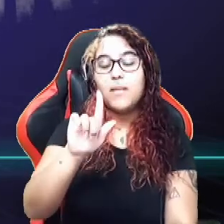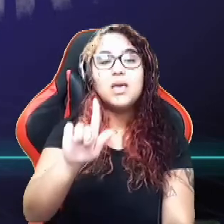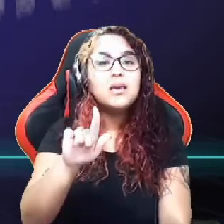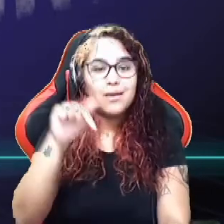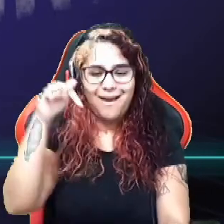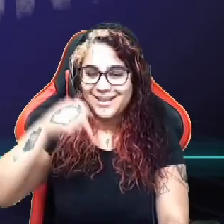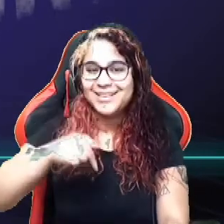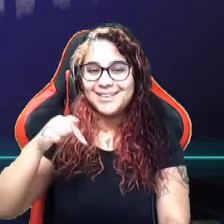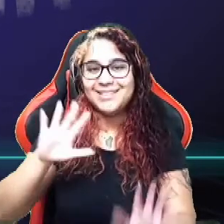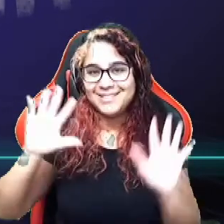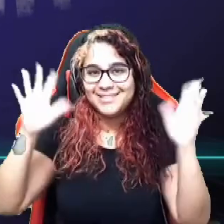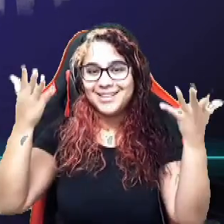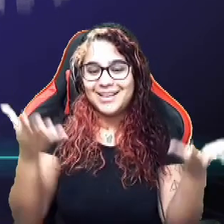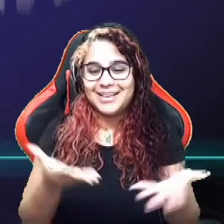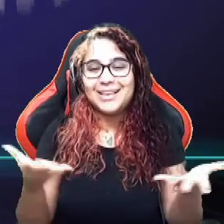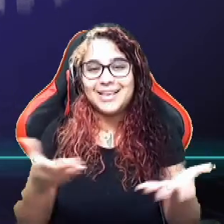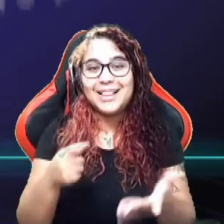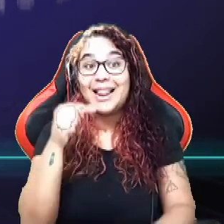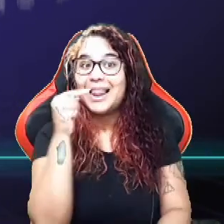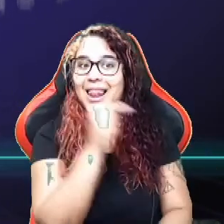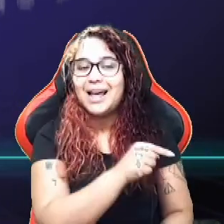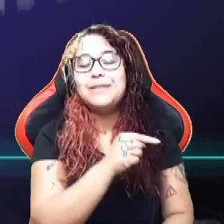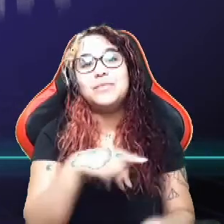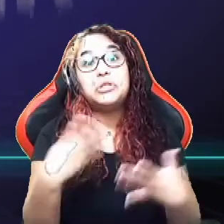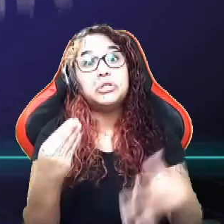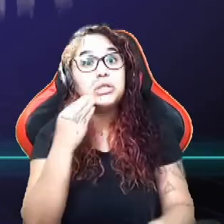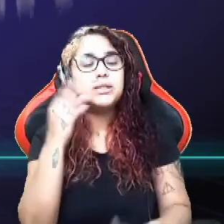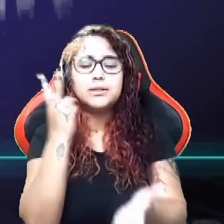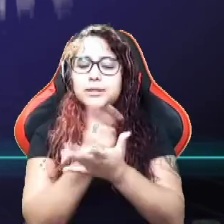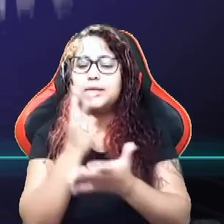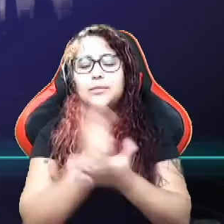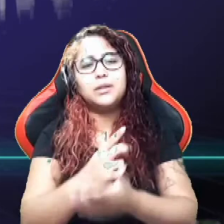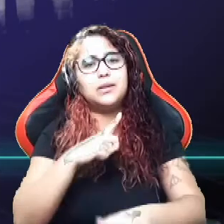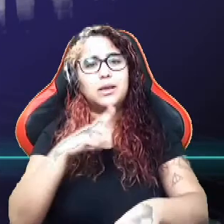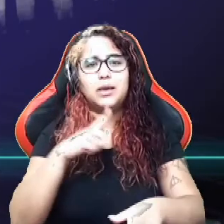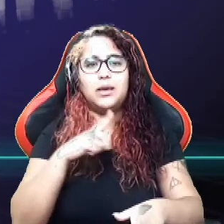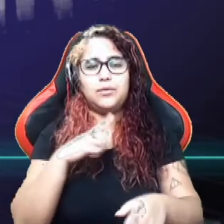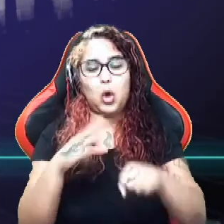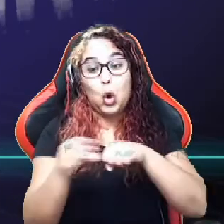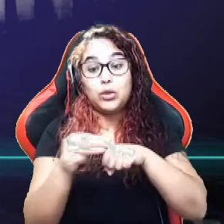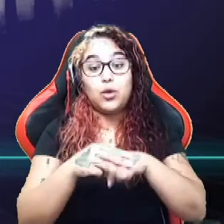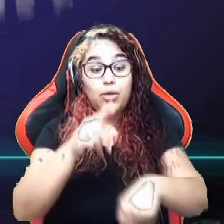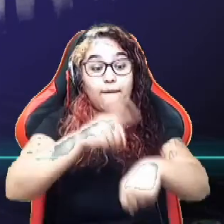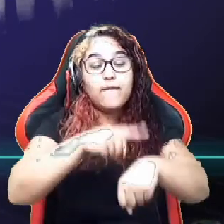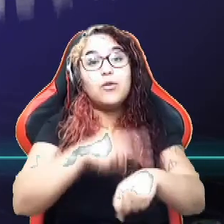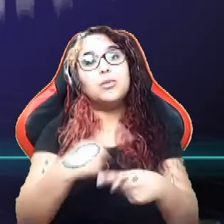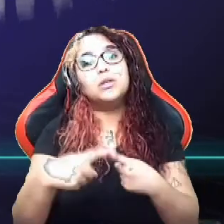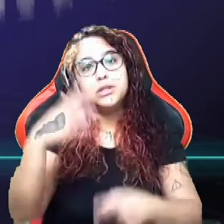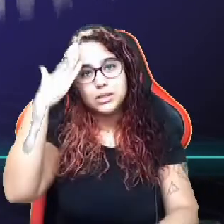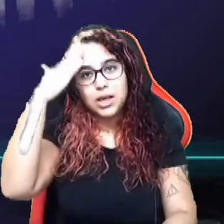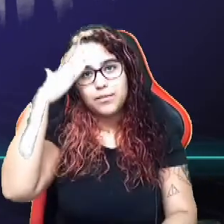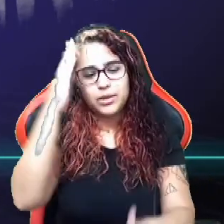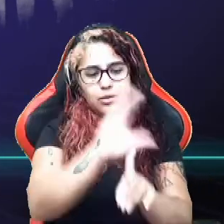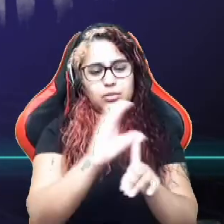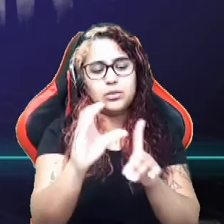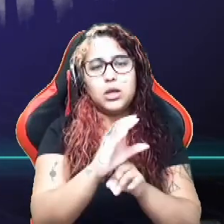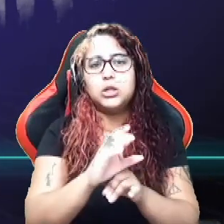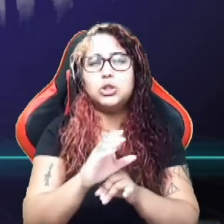live streaming sessions in our esports platform. We know that the gaming community really